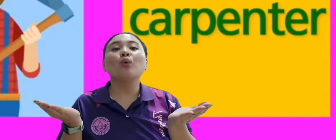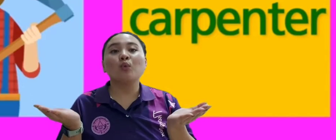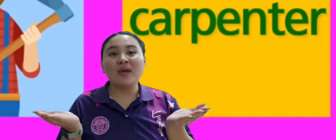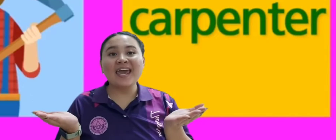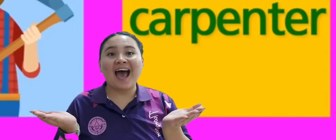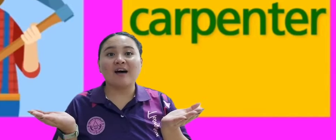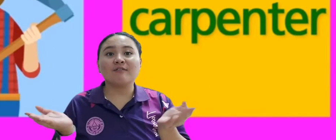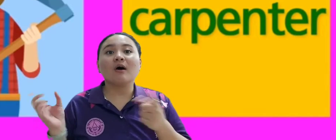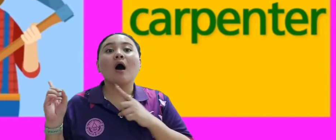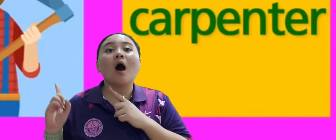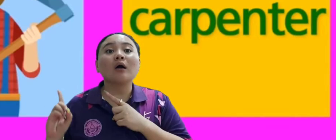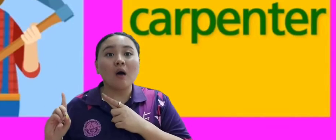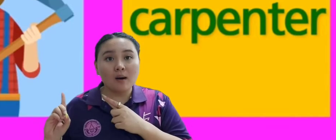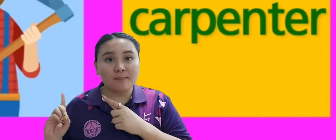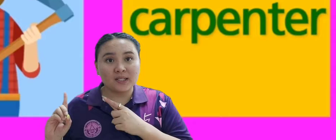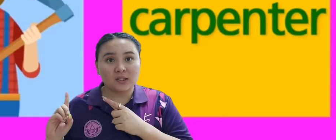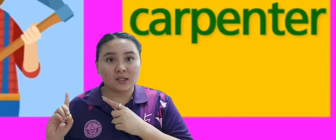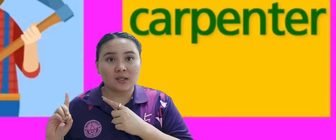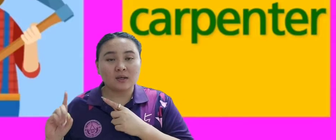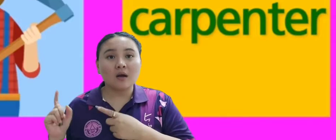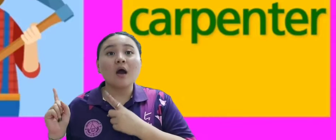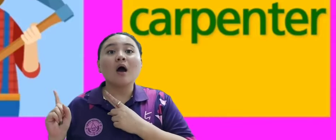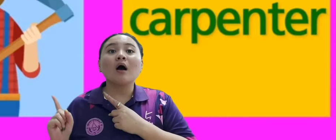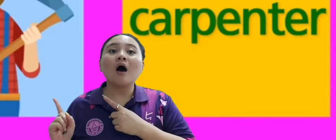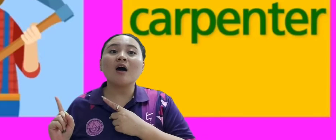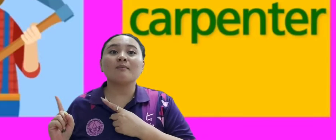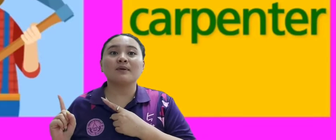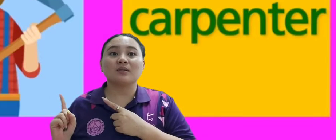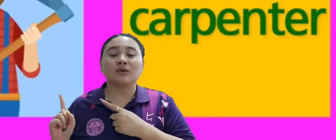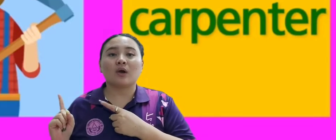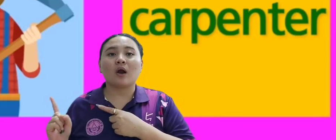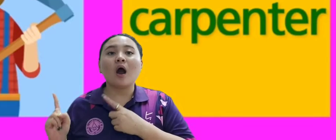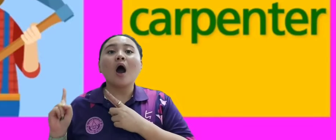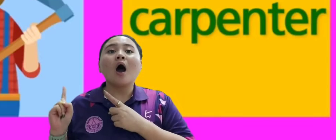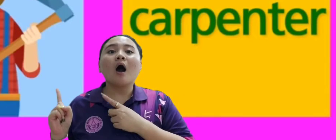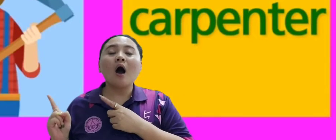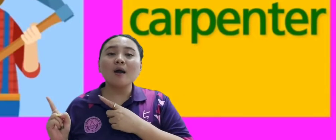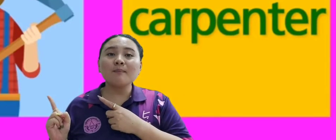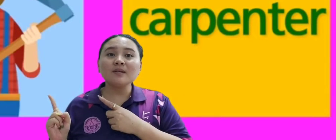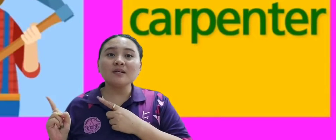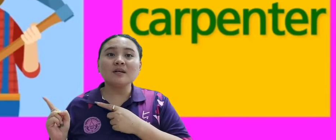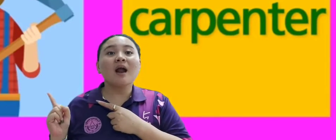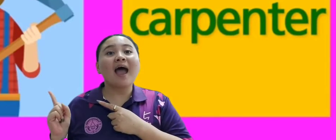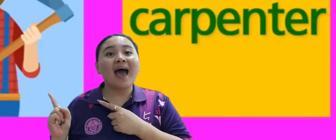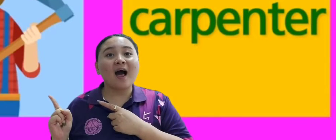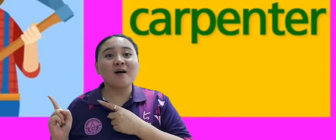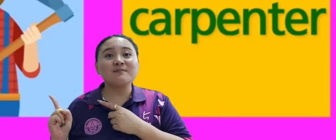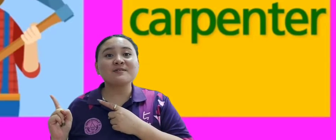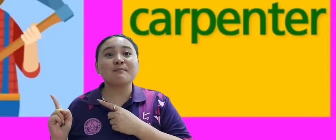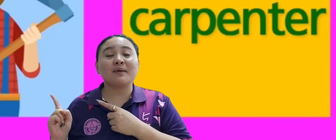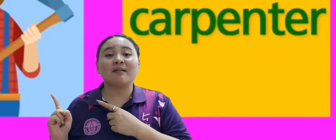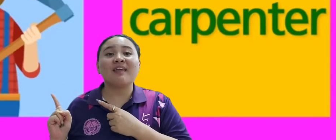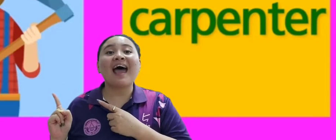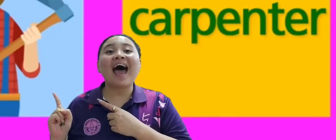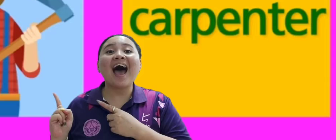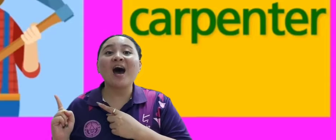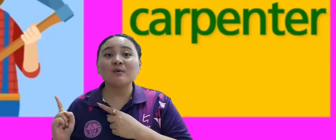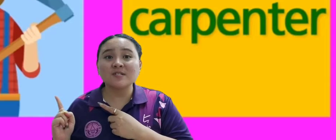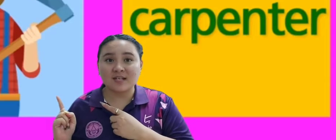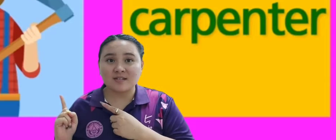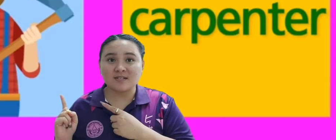Now we have a carpenter. Carpenter. Carpenter helps